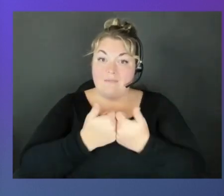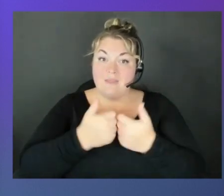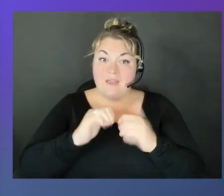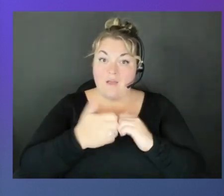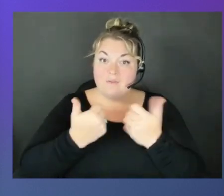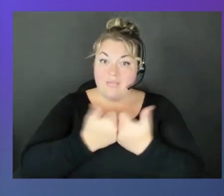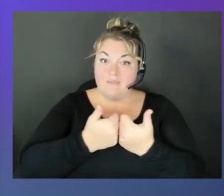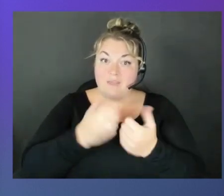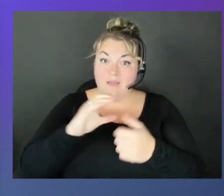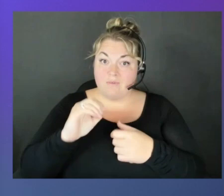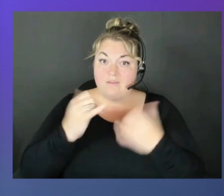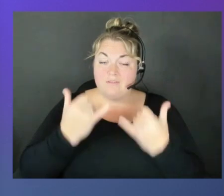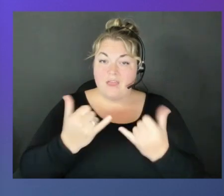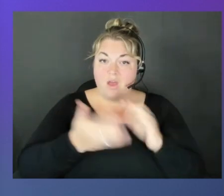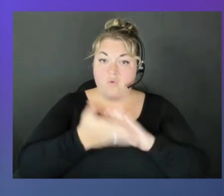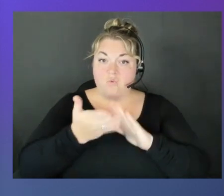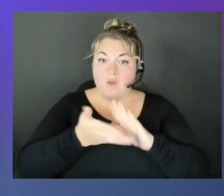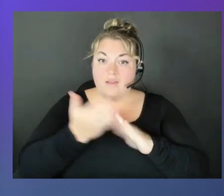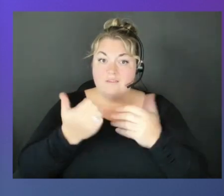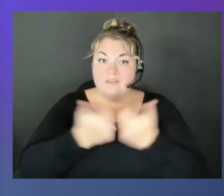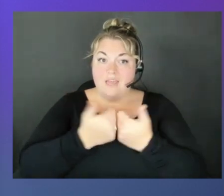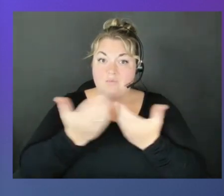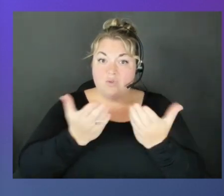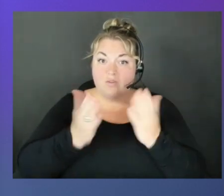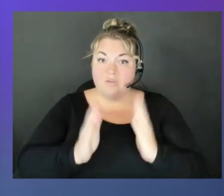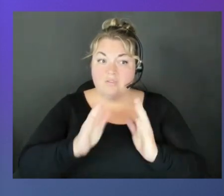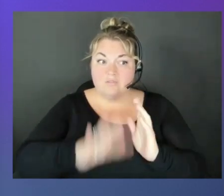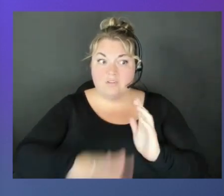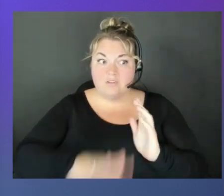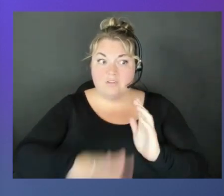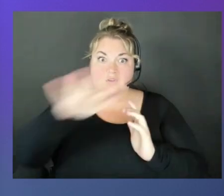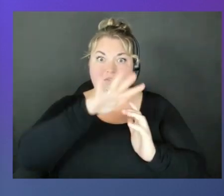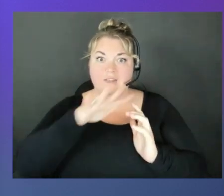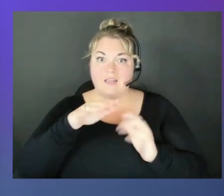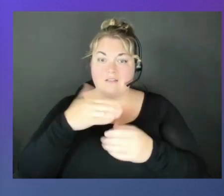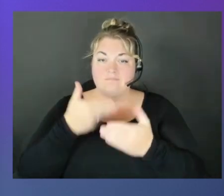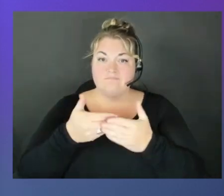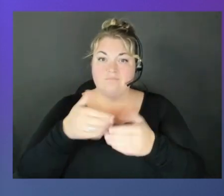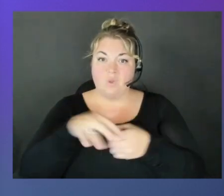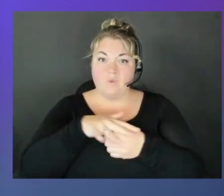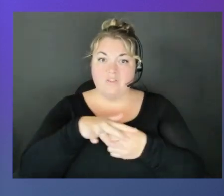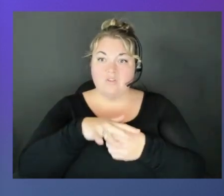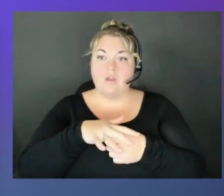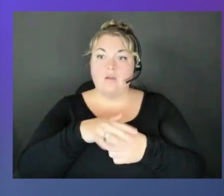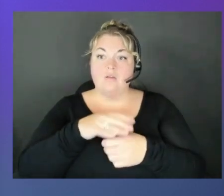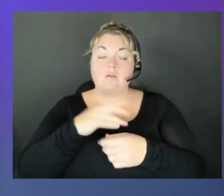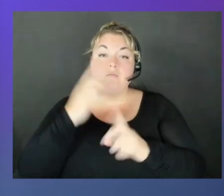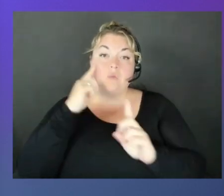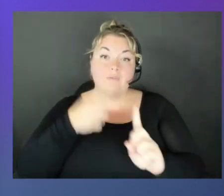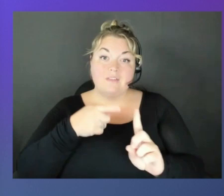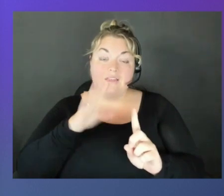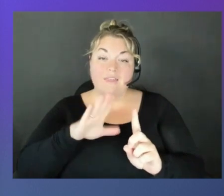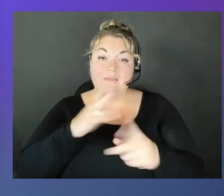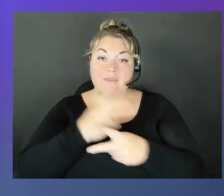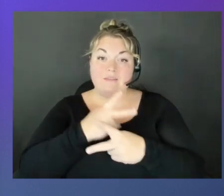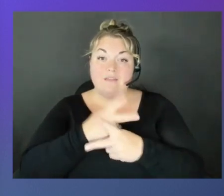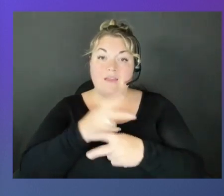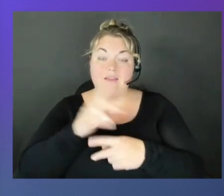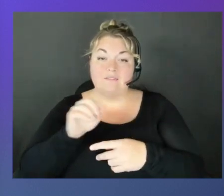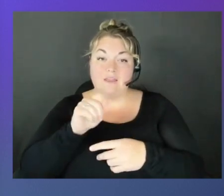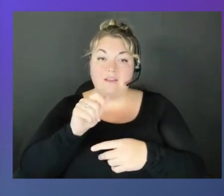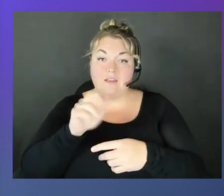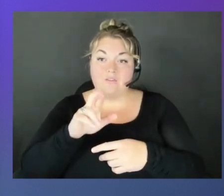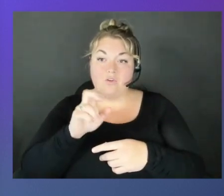servers distributedly across edge locations. Previously, they used their own maintained data centers to run these game servers to their